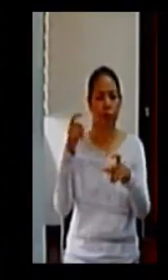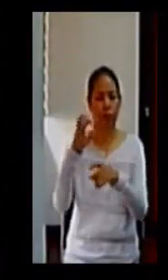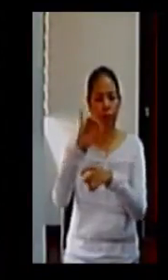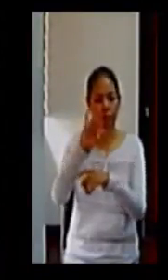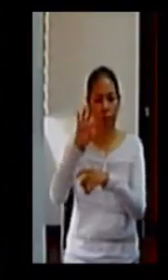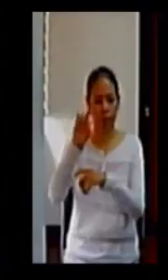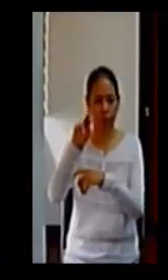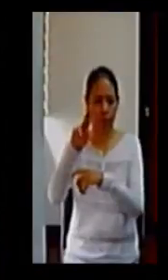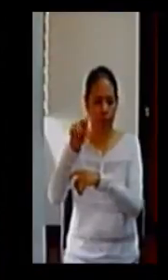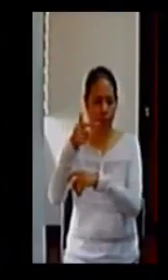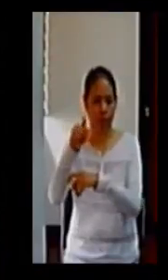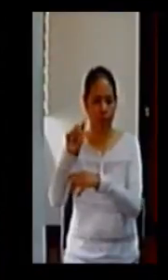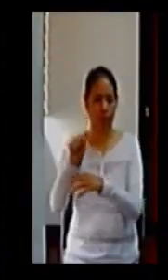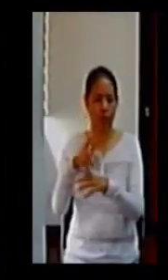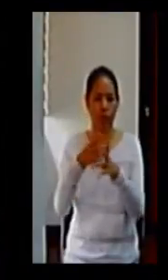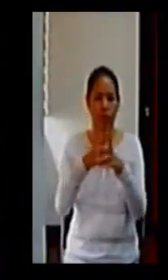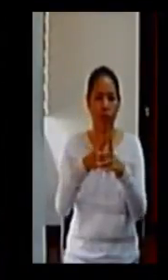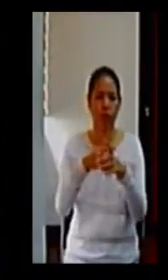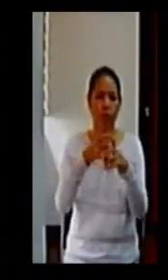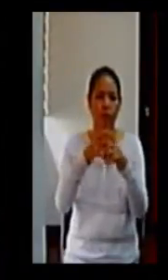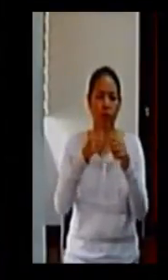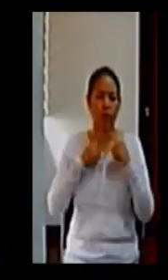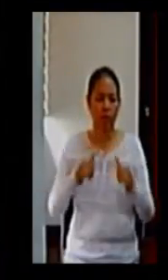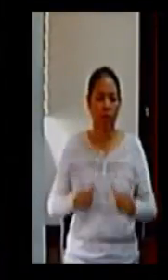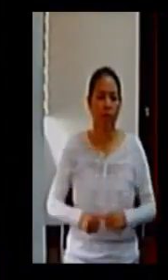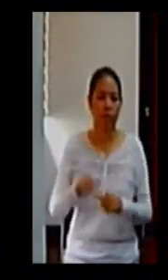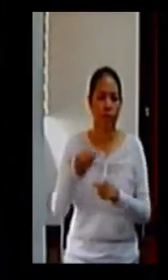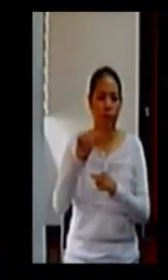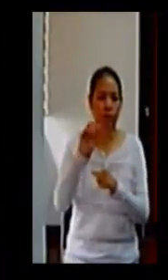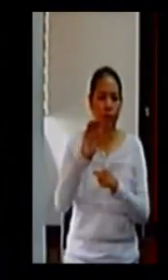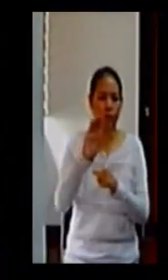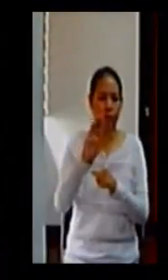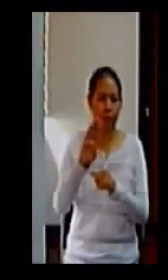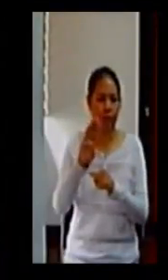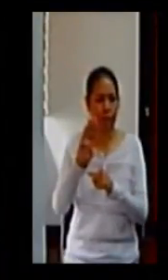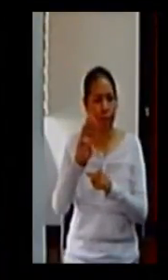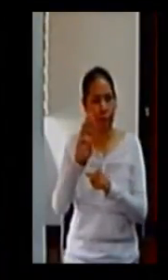sa bayan ng Banawi, Ifugao.